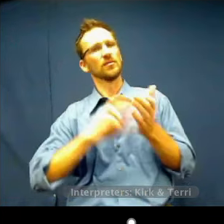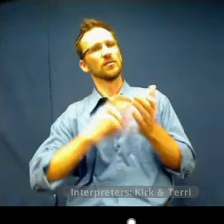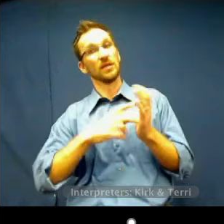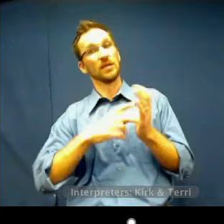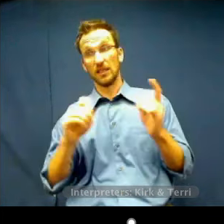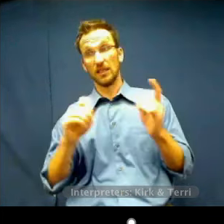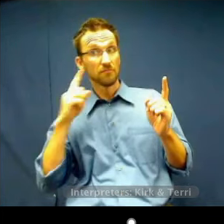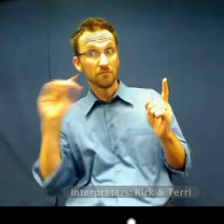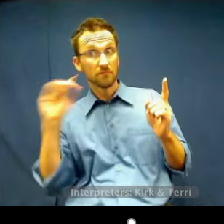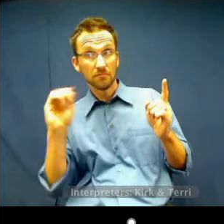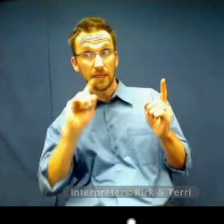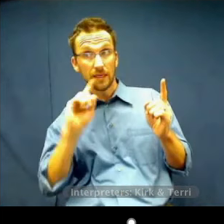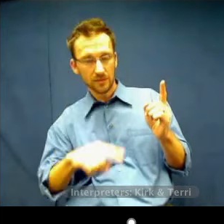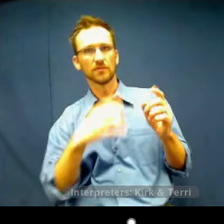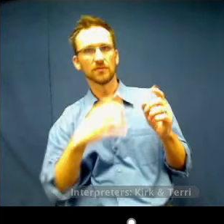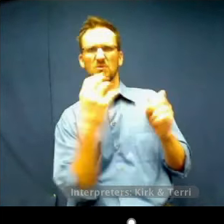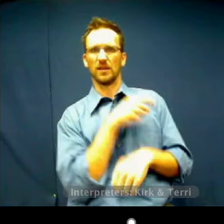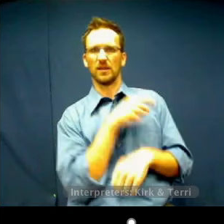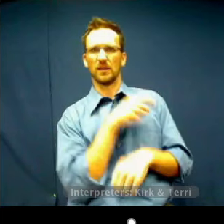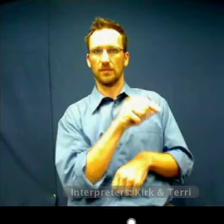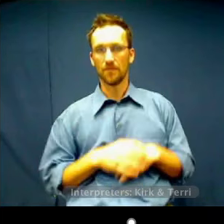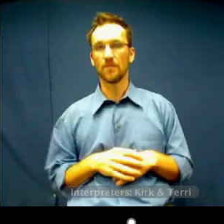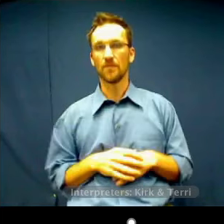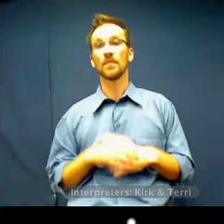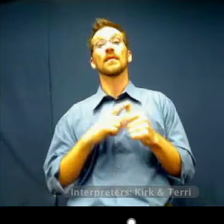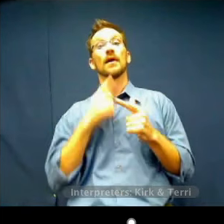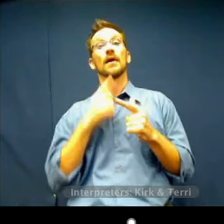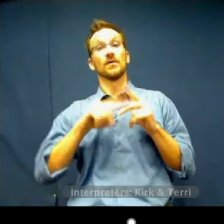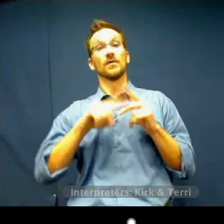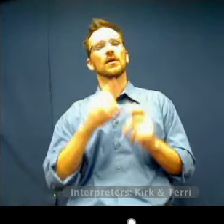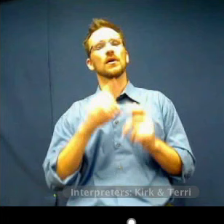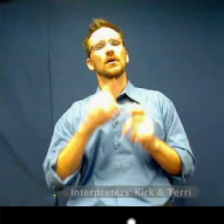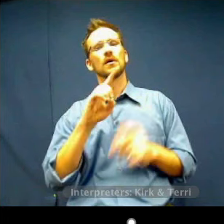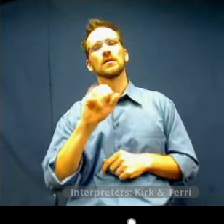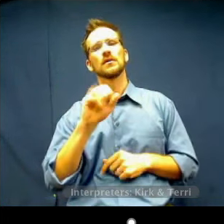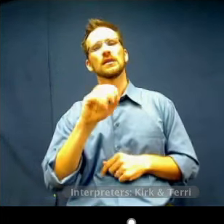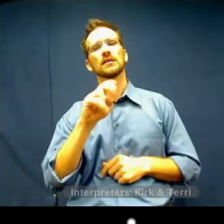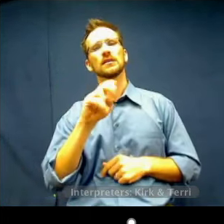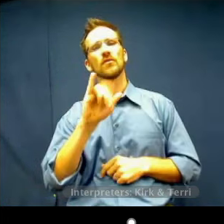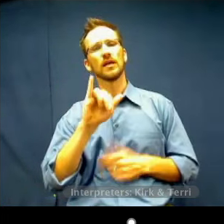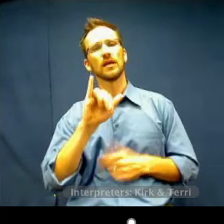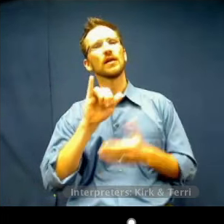Then there's a period of discovery. Discovery, as in any civil case,